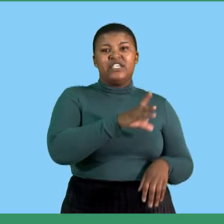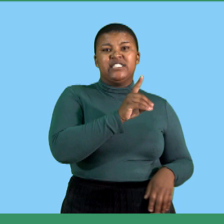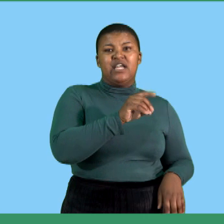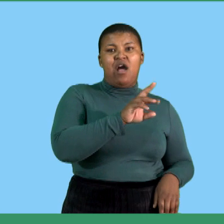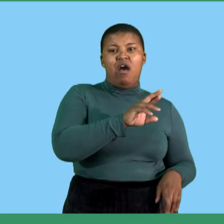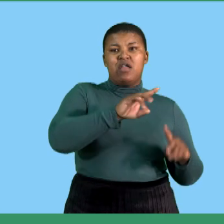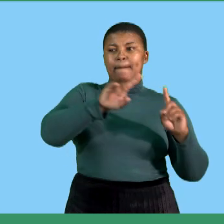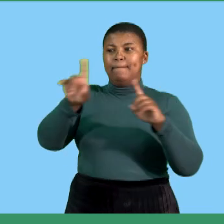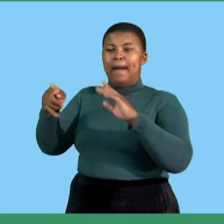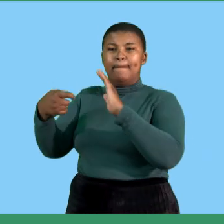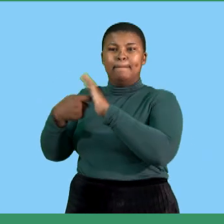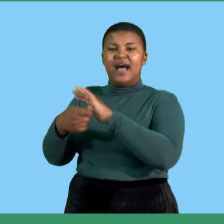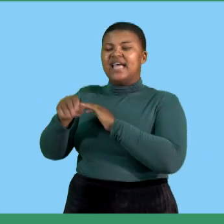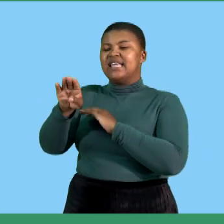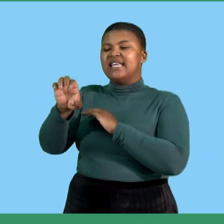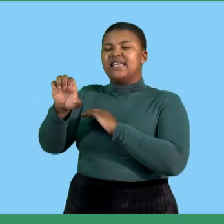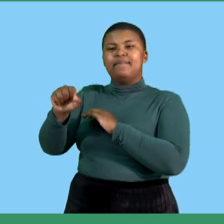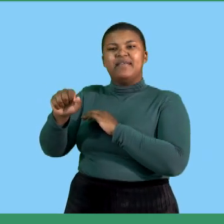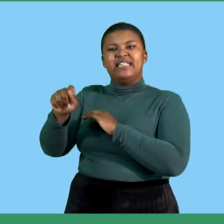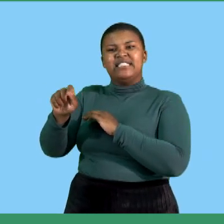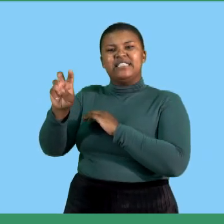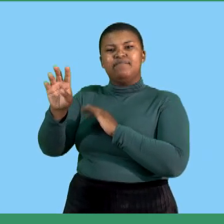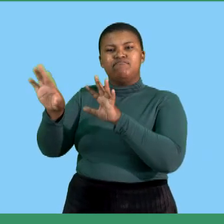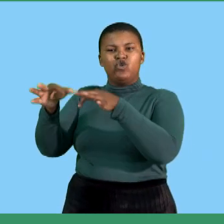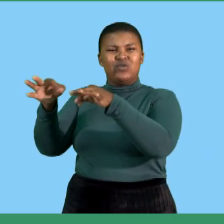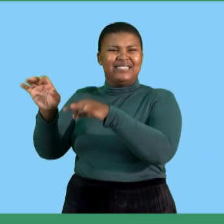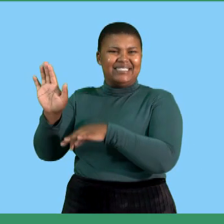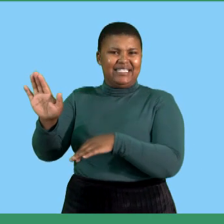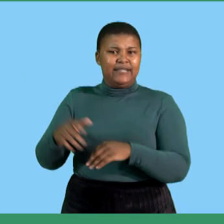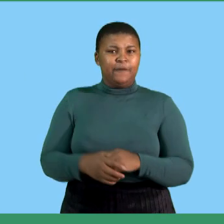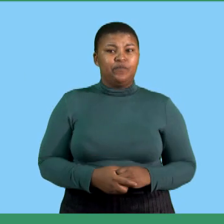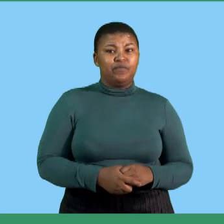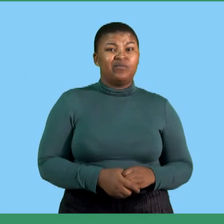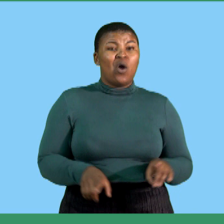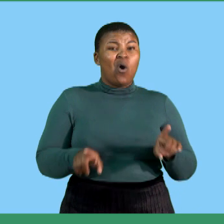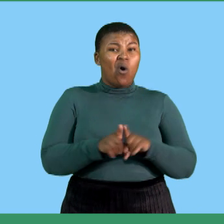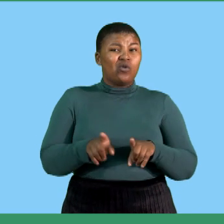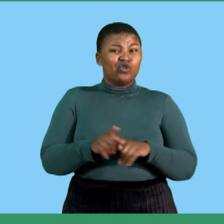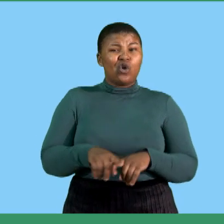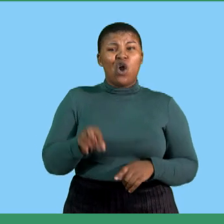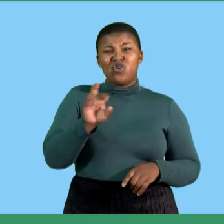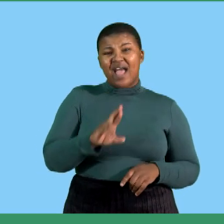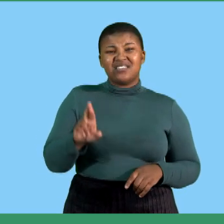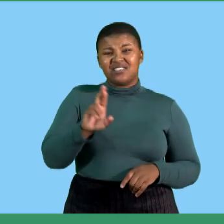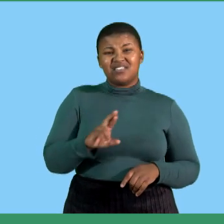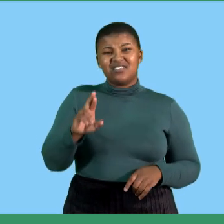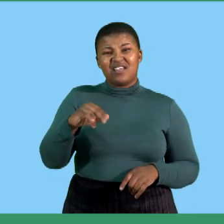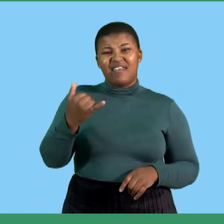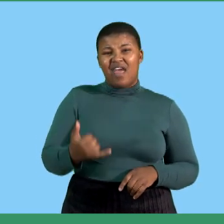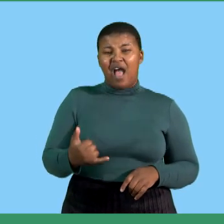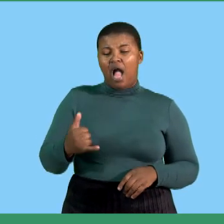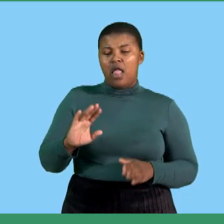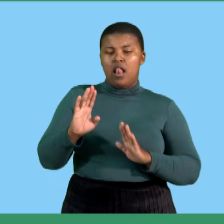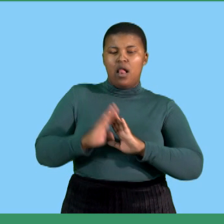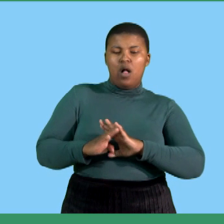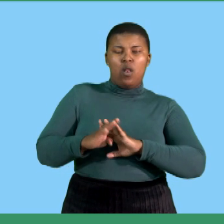beat music. And the last problem then will be the weakening rand. So in this instance,